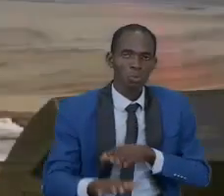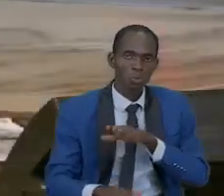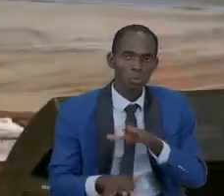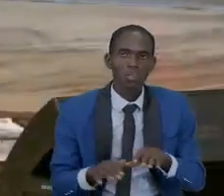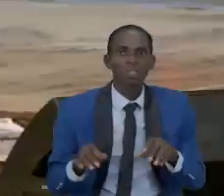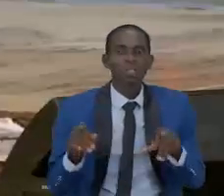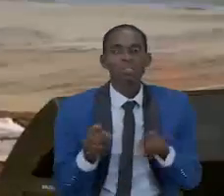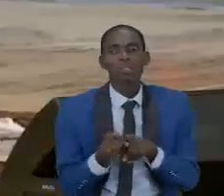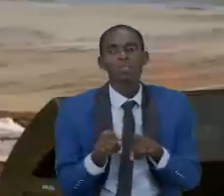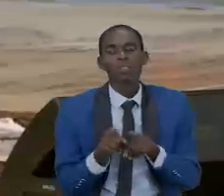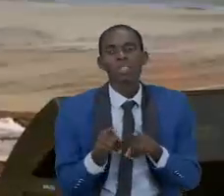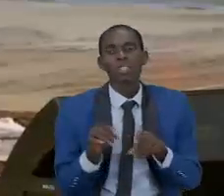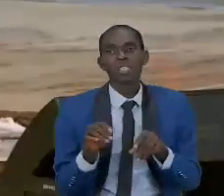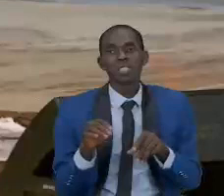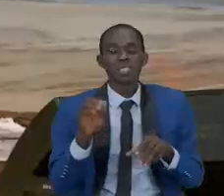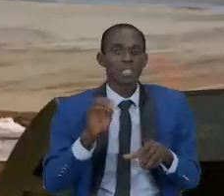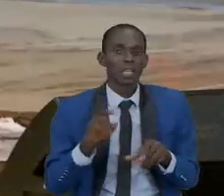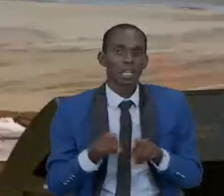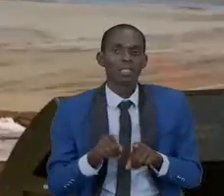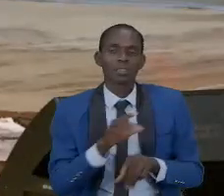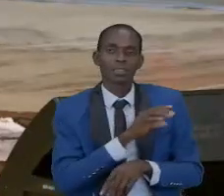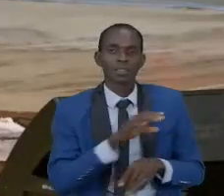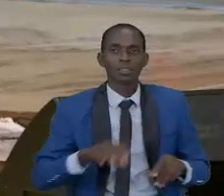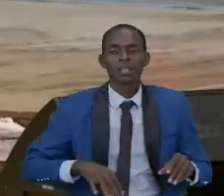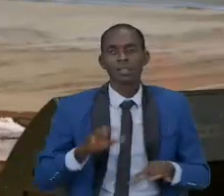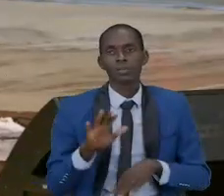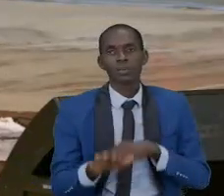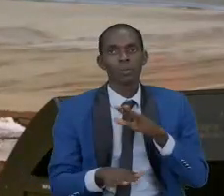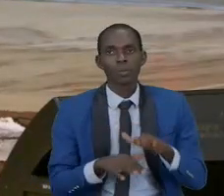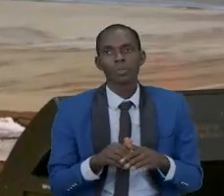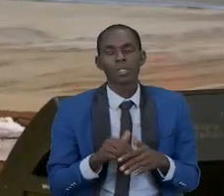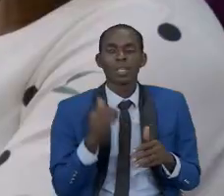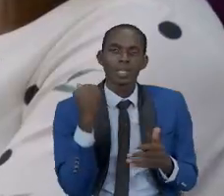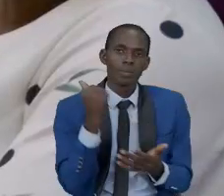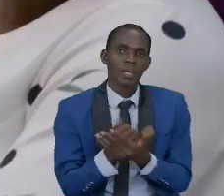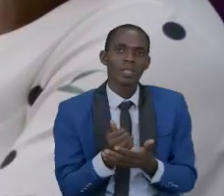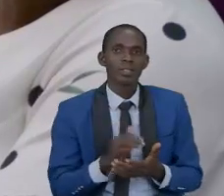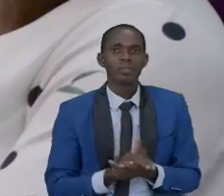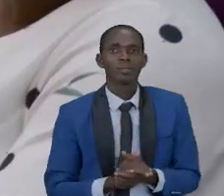imana as Christ's word amen